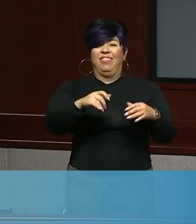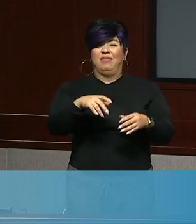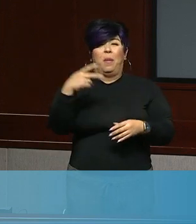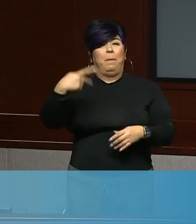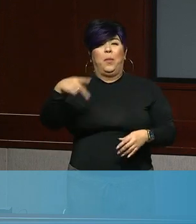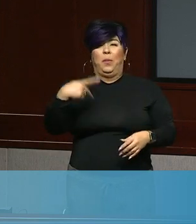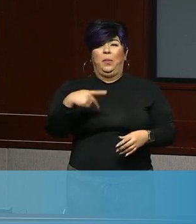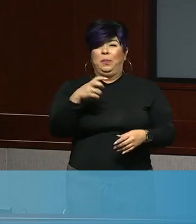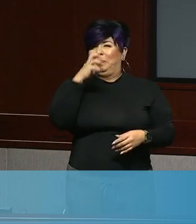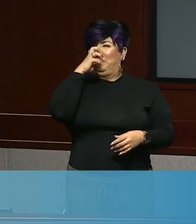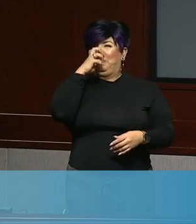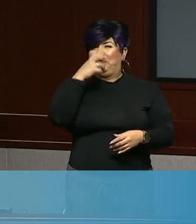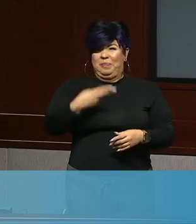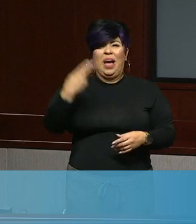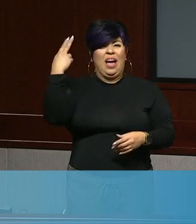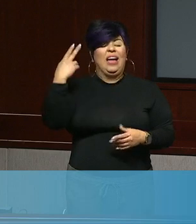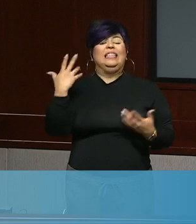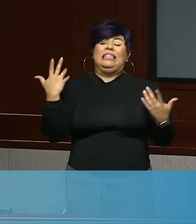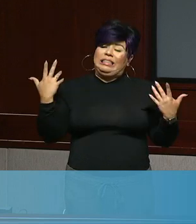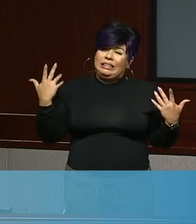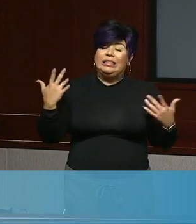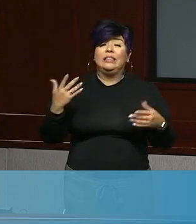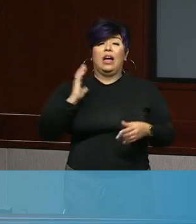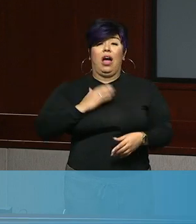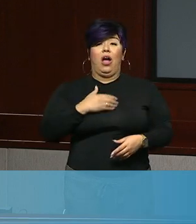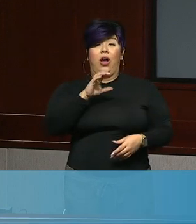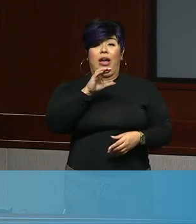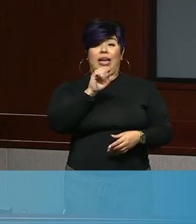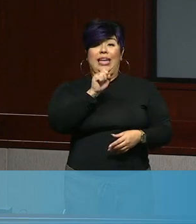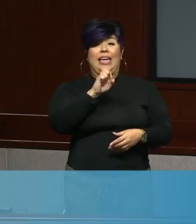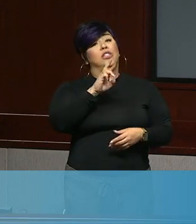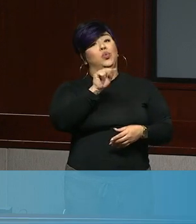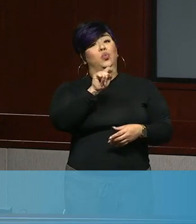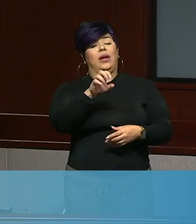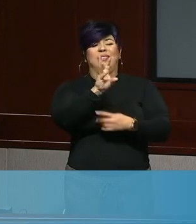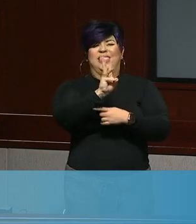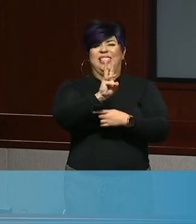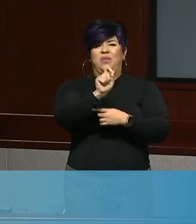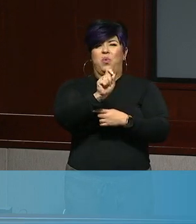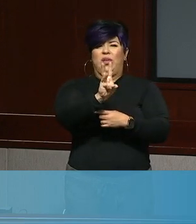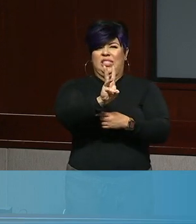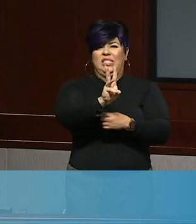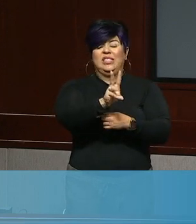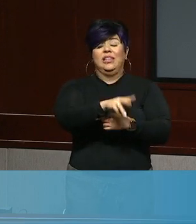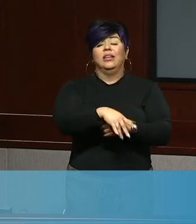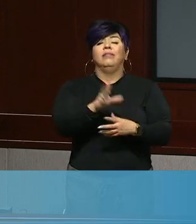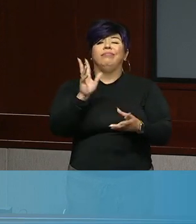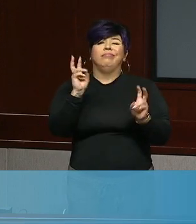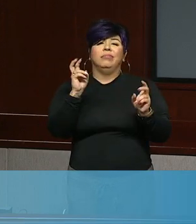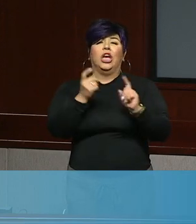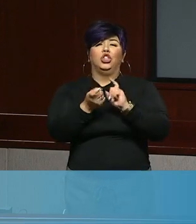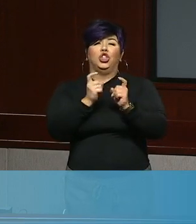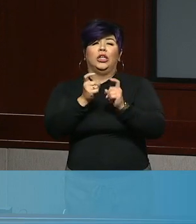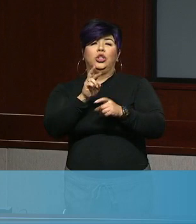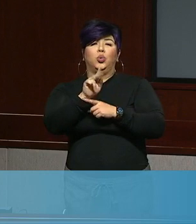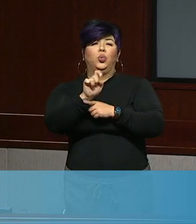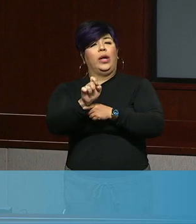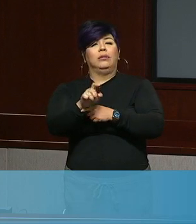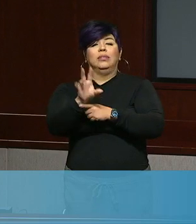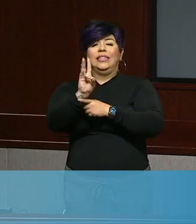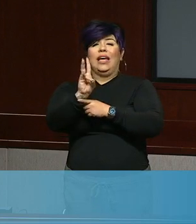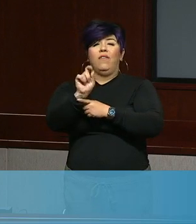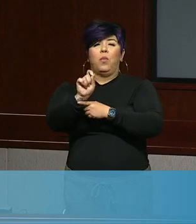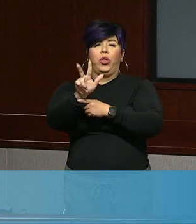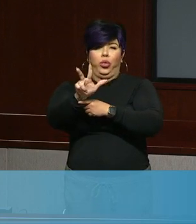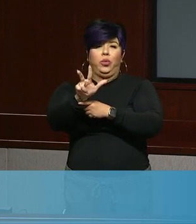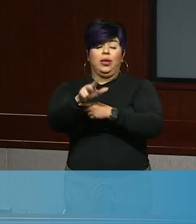tier. They reported Kern County had a case rate of 6.6 and an adjusted case rate of 7.3,